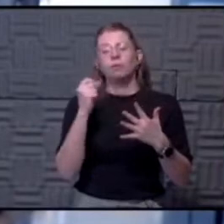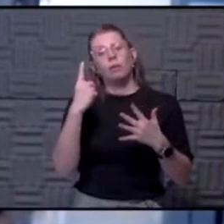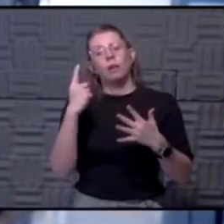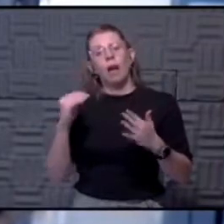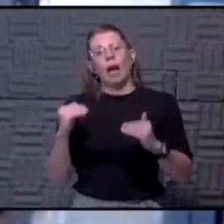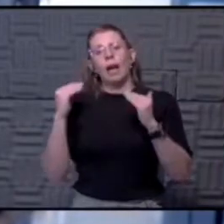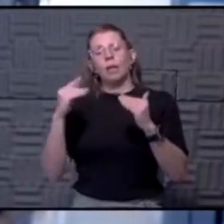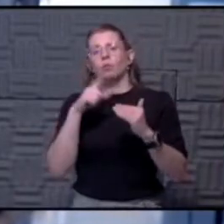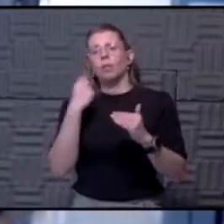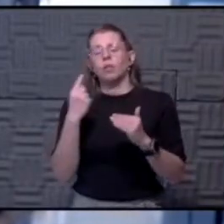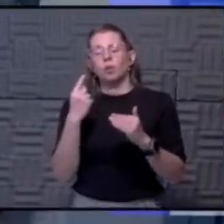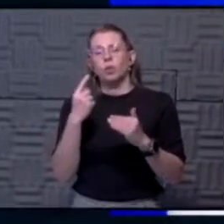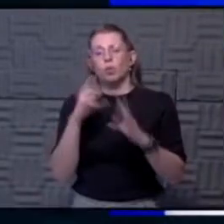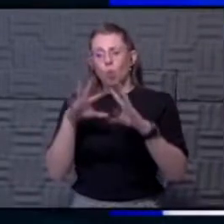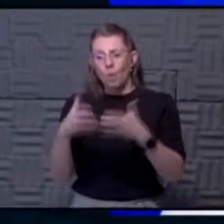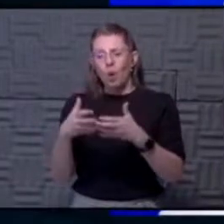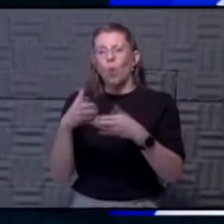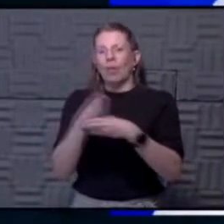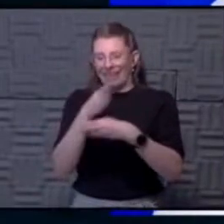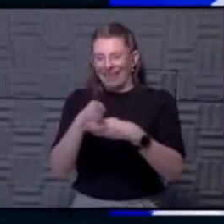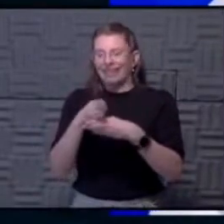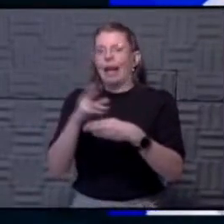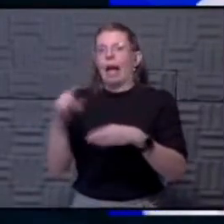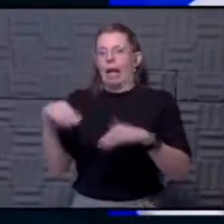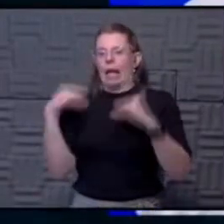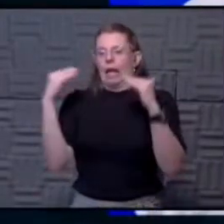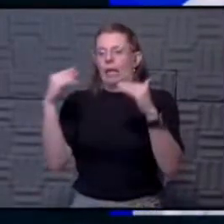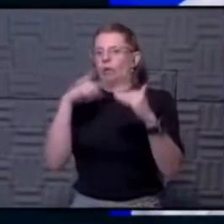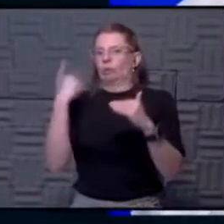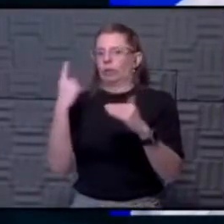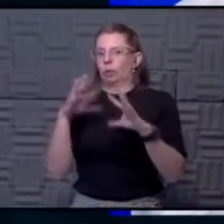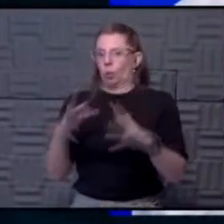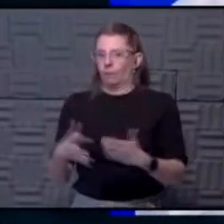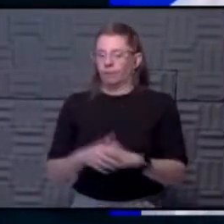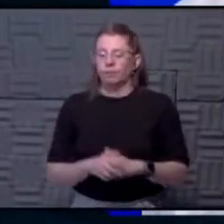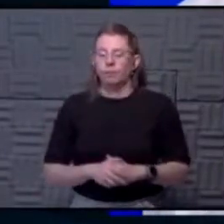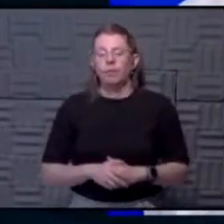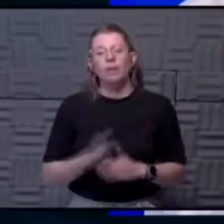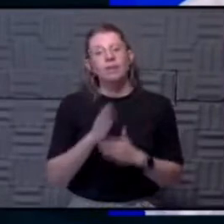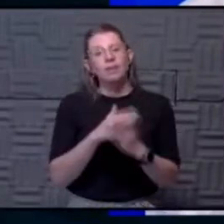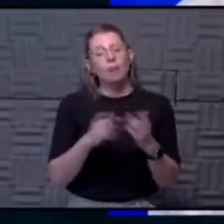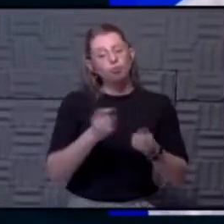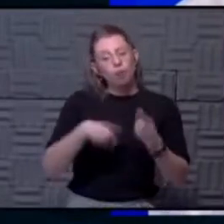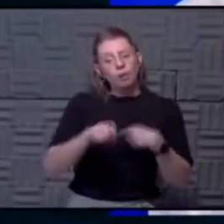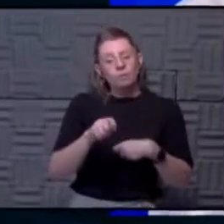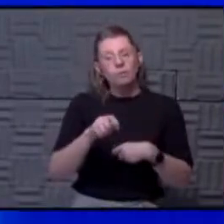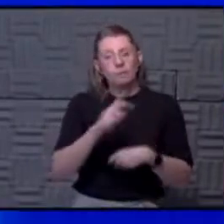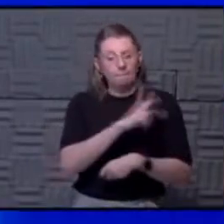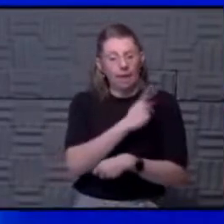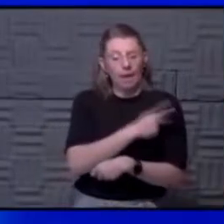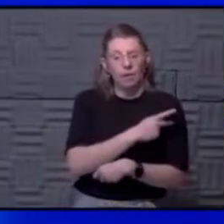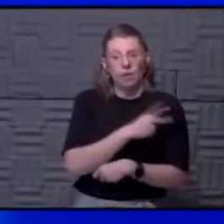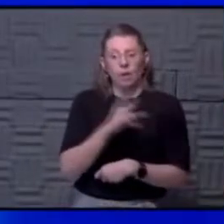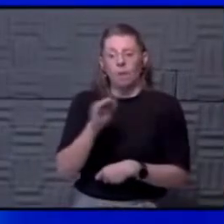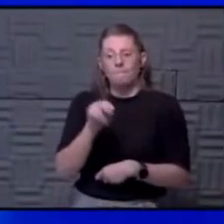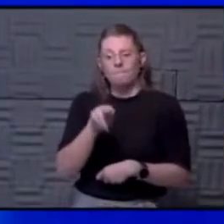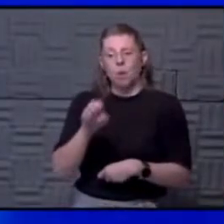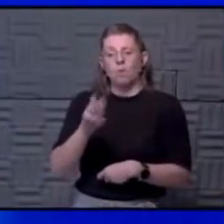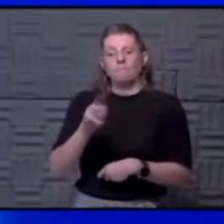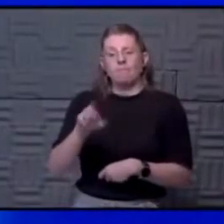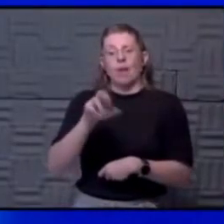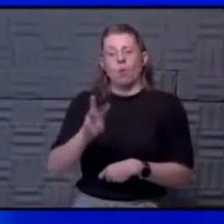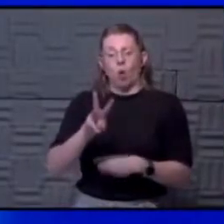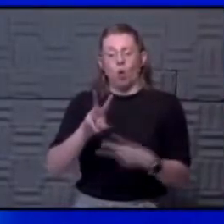a high-risk group. So just a comment, some of the transplant patients, transplant data is bone marrow transplant, high risk,